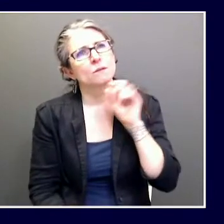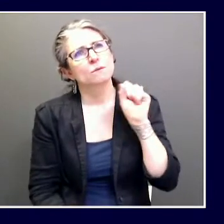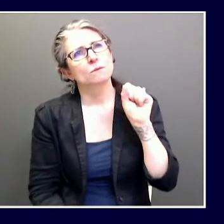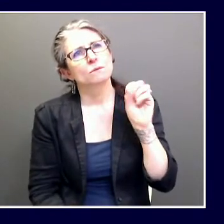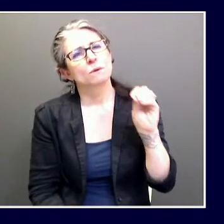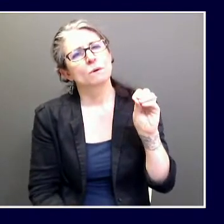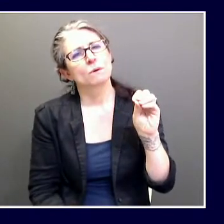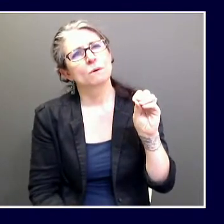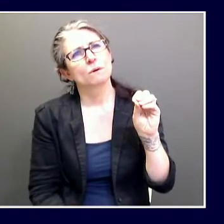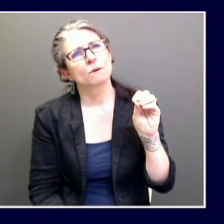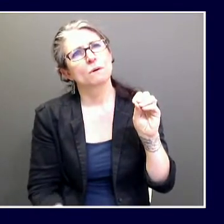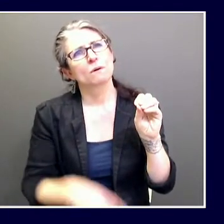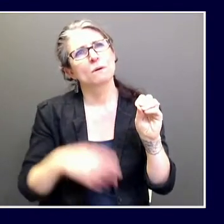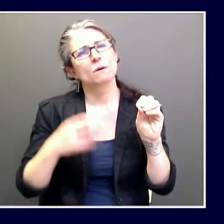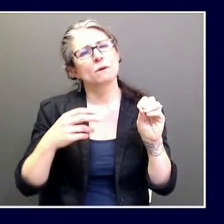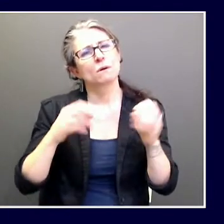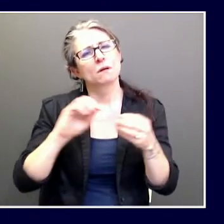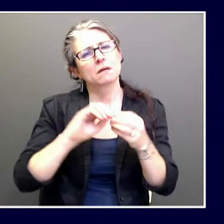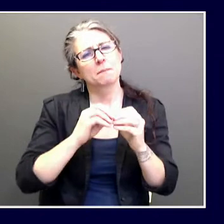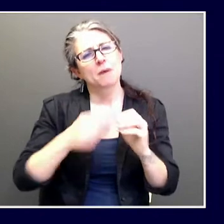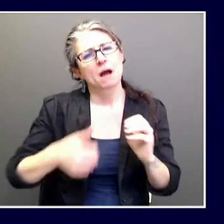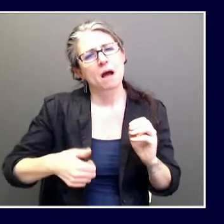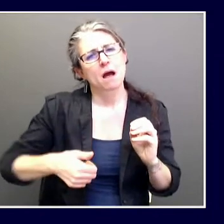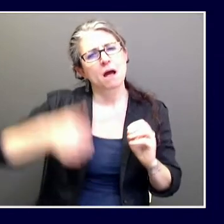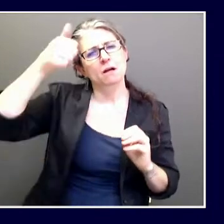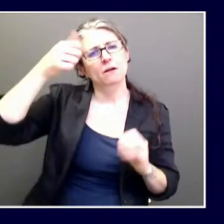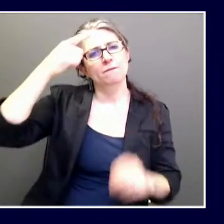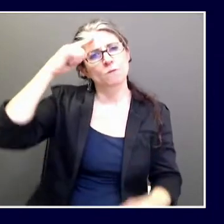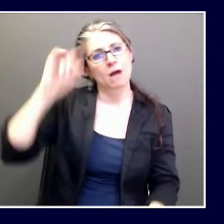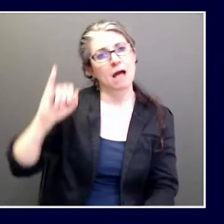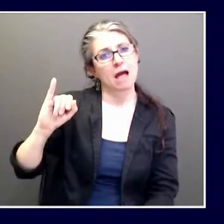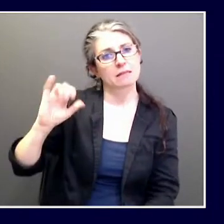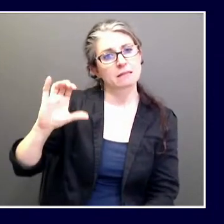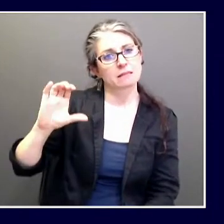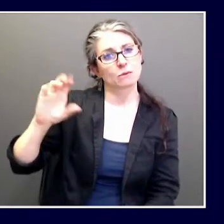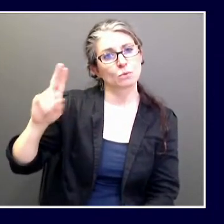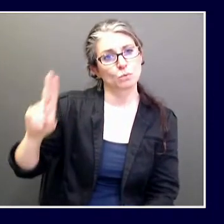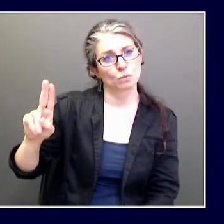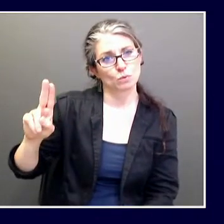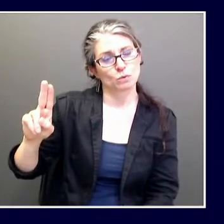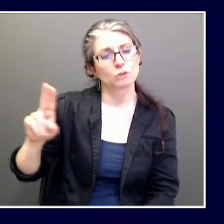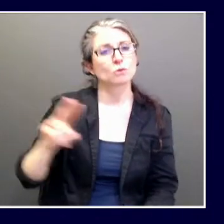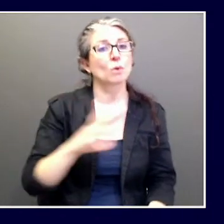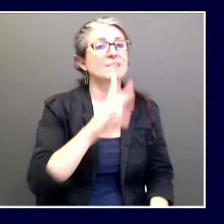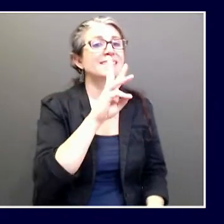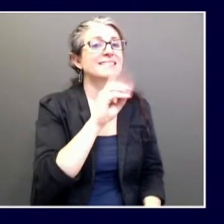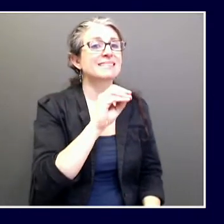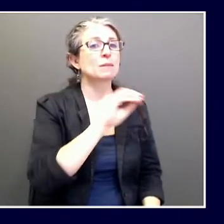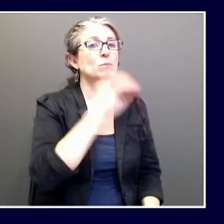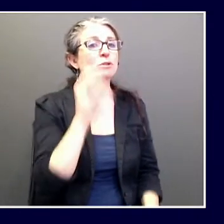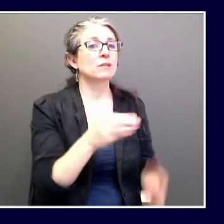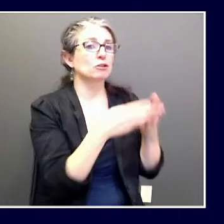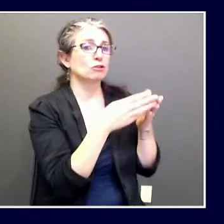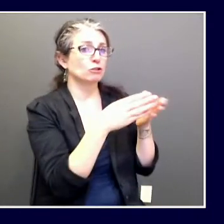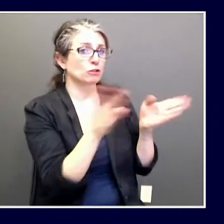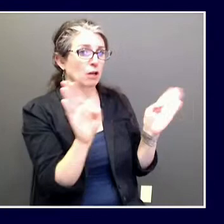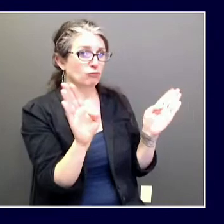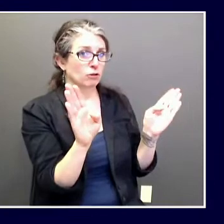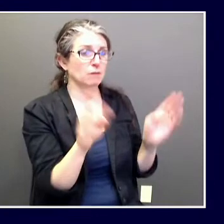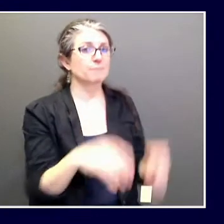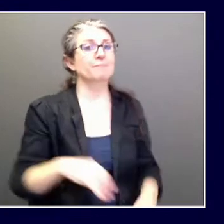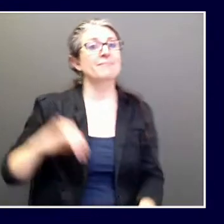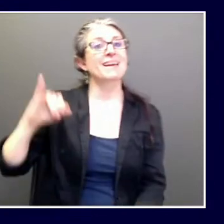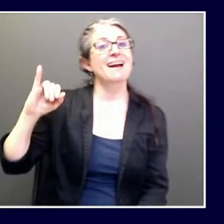actually, that is correct as well, Patrick. And just to give you the point estimate, the last time we collected that data was last week on